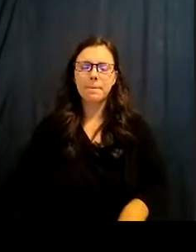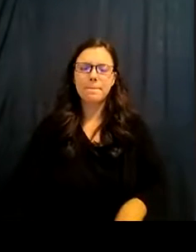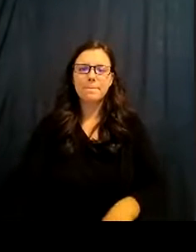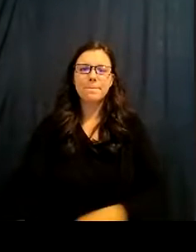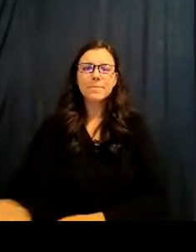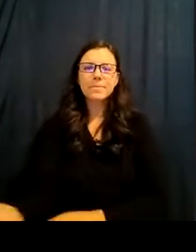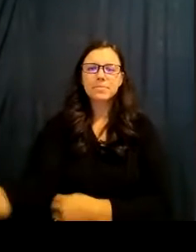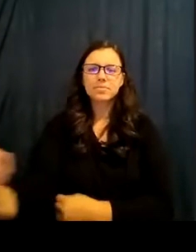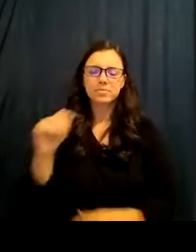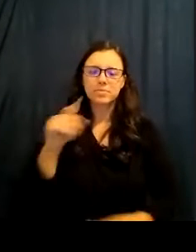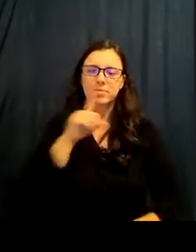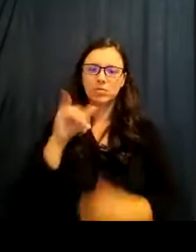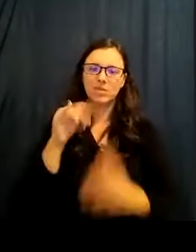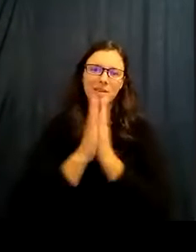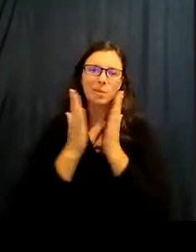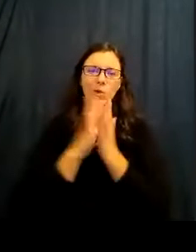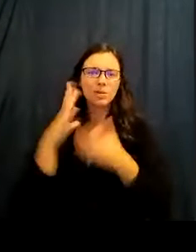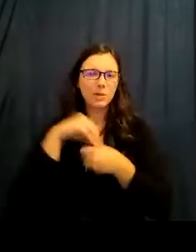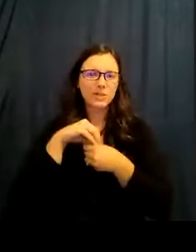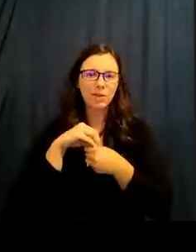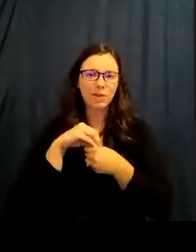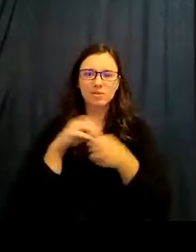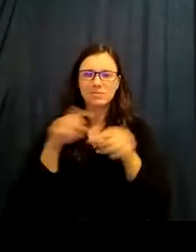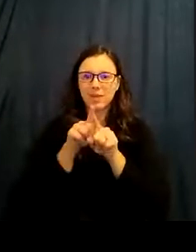really put the book together as a book.